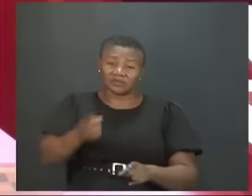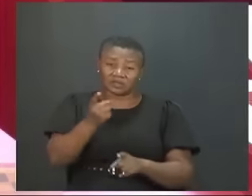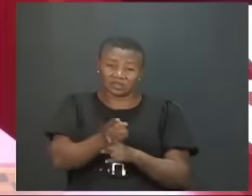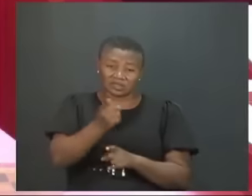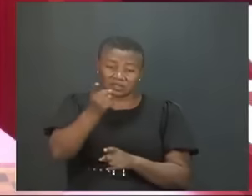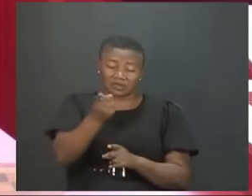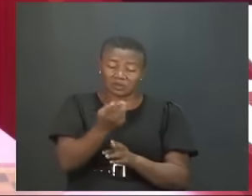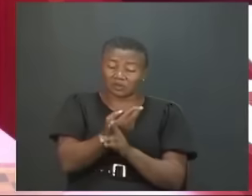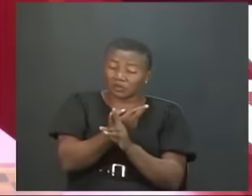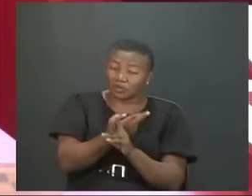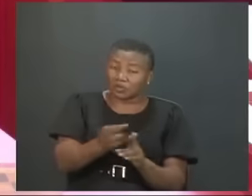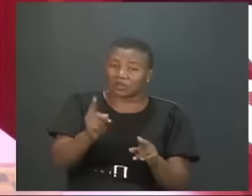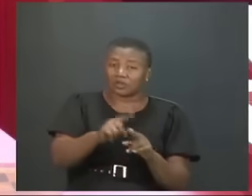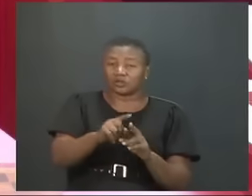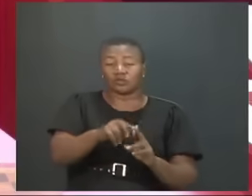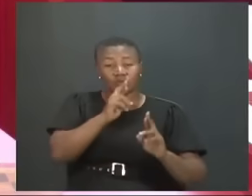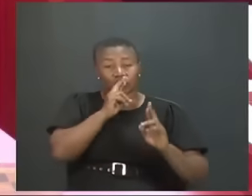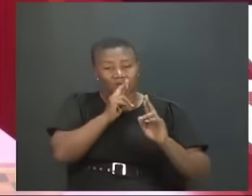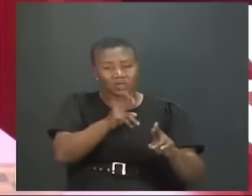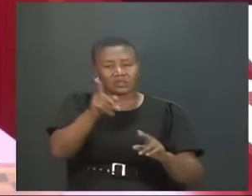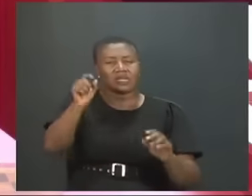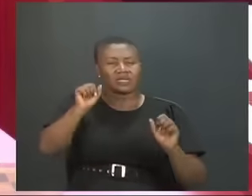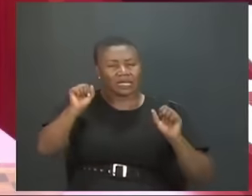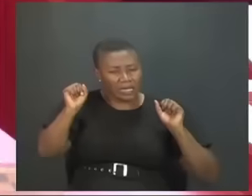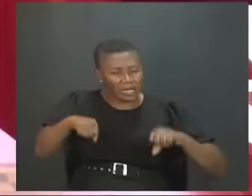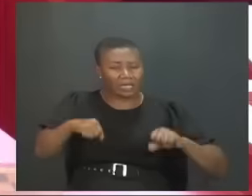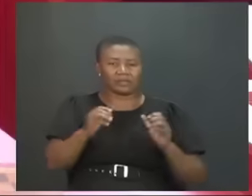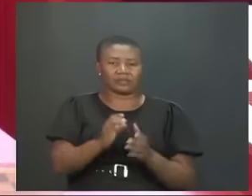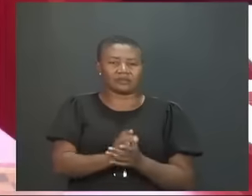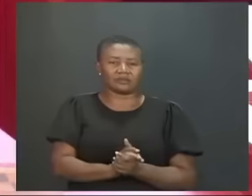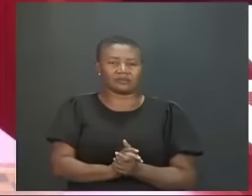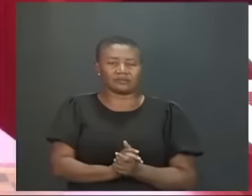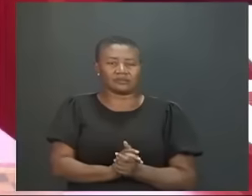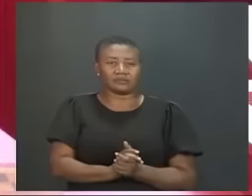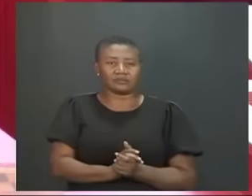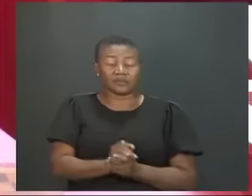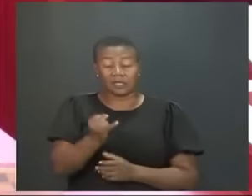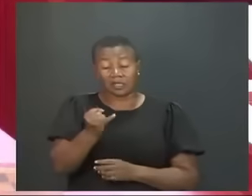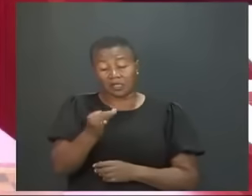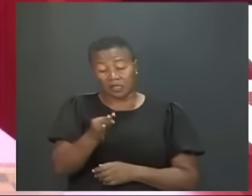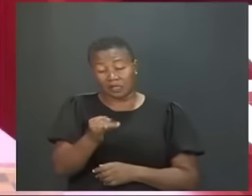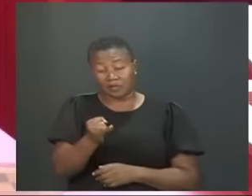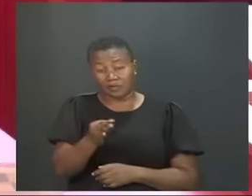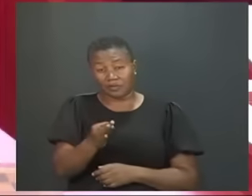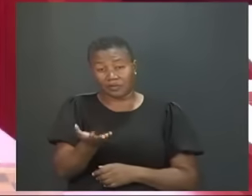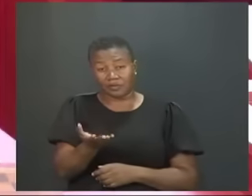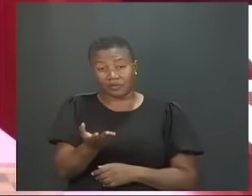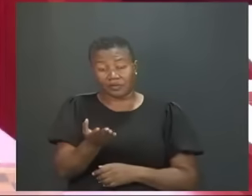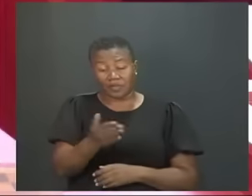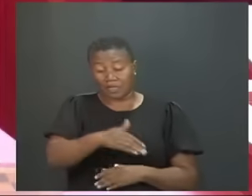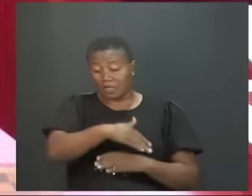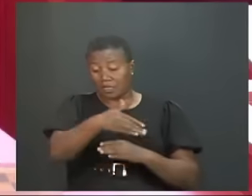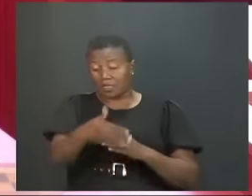to him, and very, very capable. If at the end of the